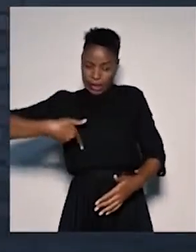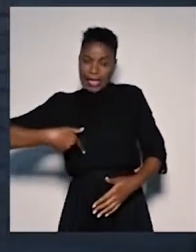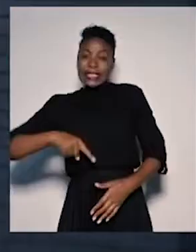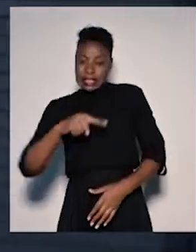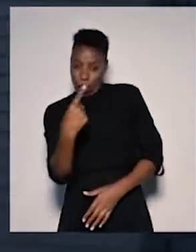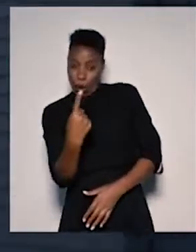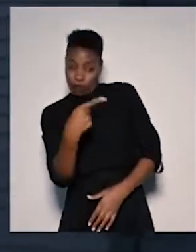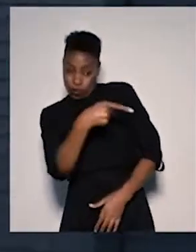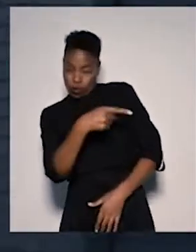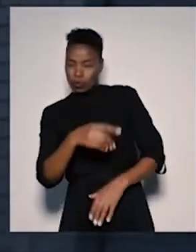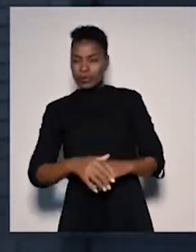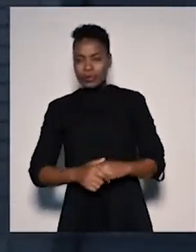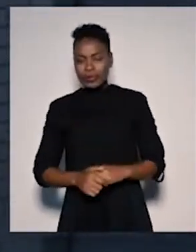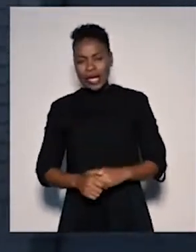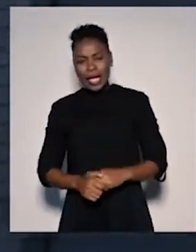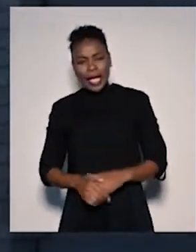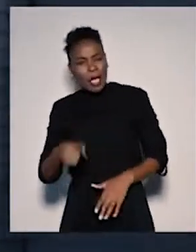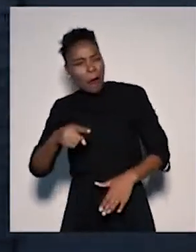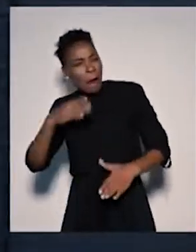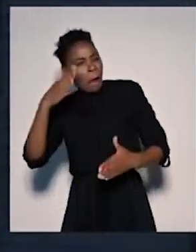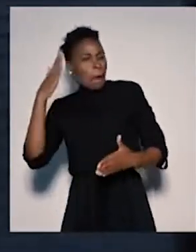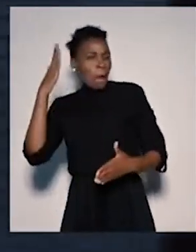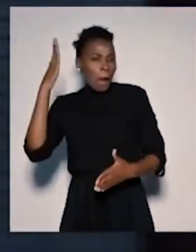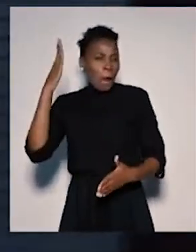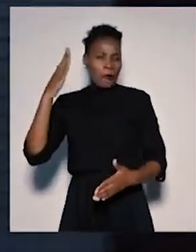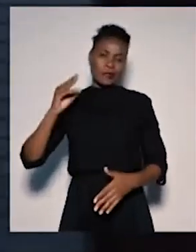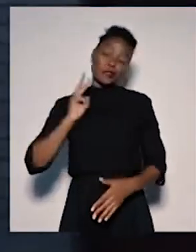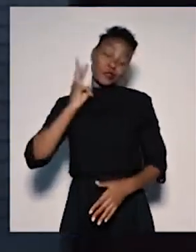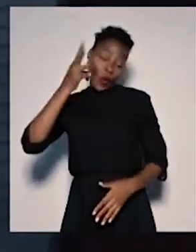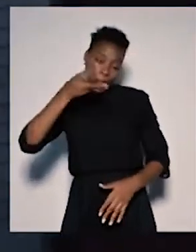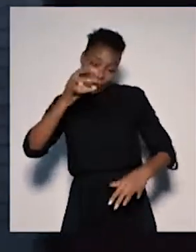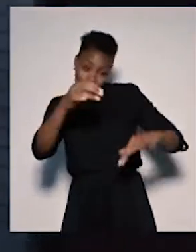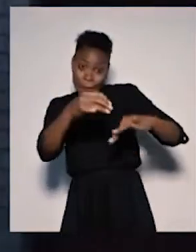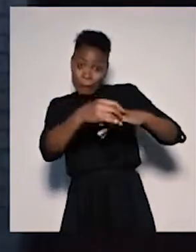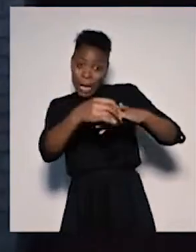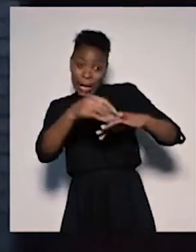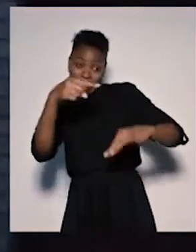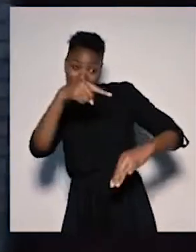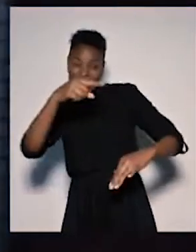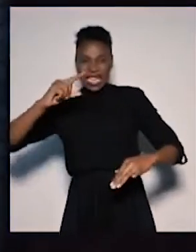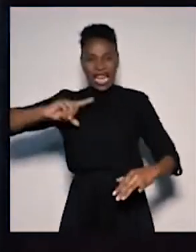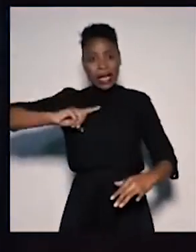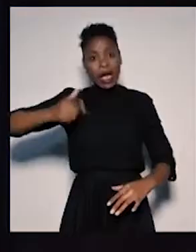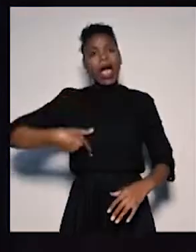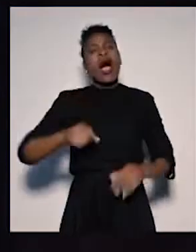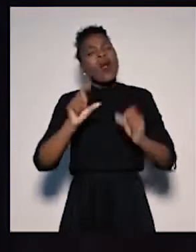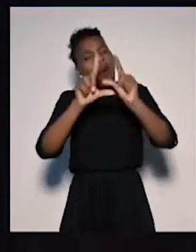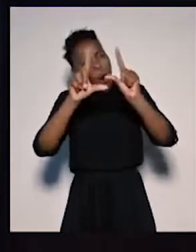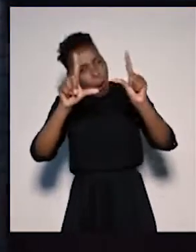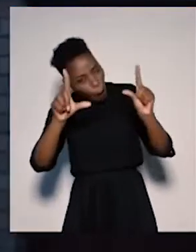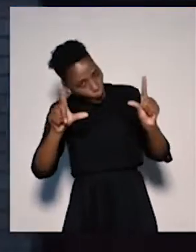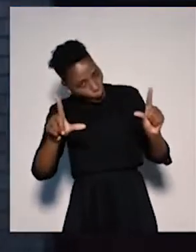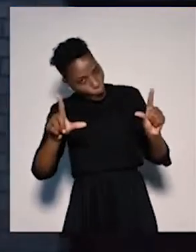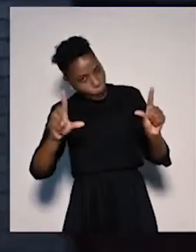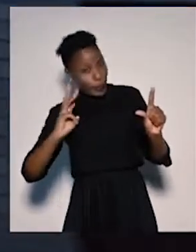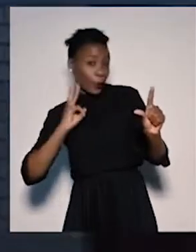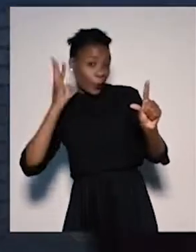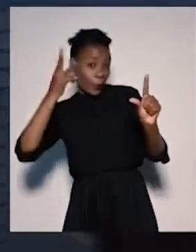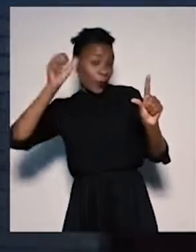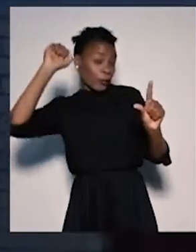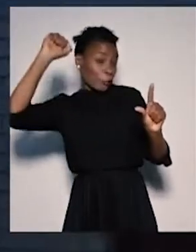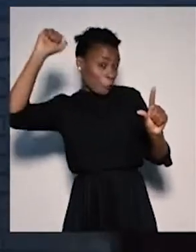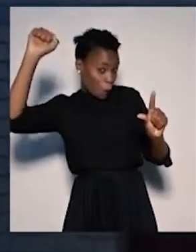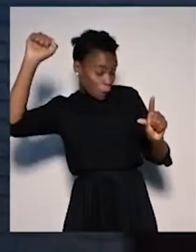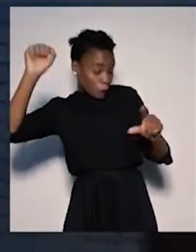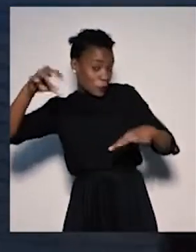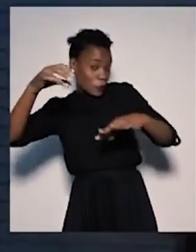know, you want to know if is it God's will for you to marry her. So you say, Lord, if it's your will for me to